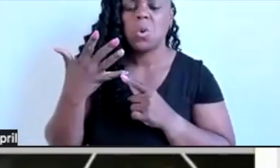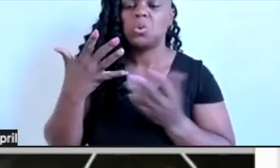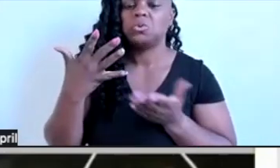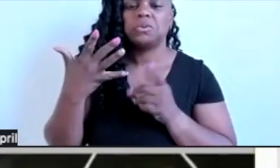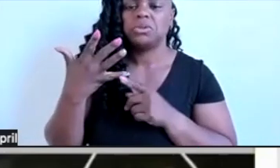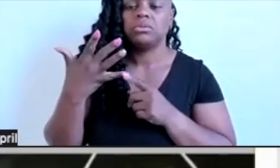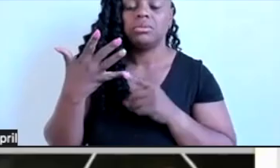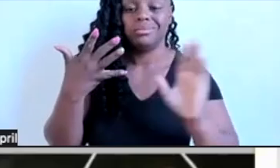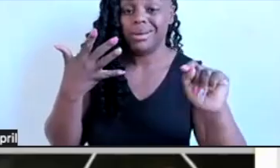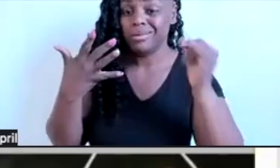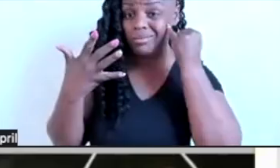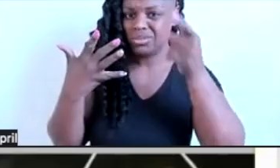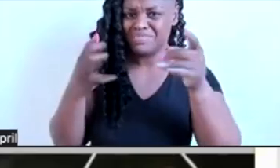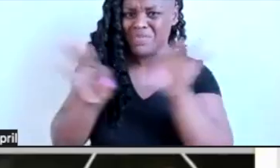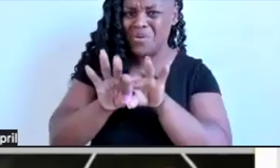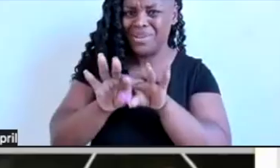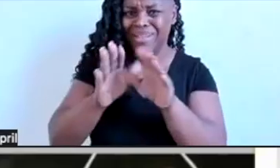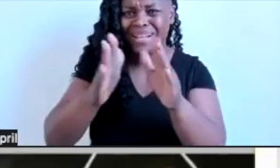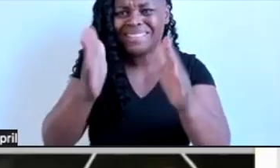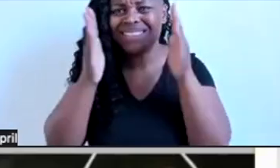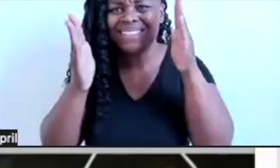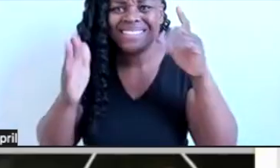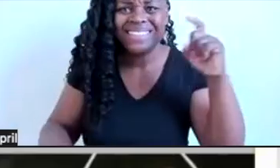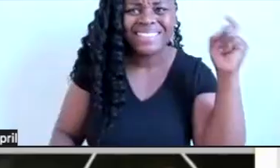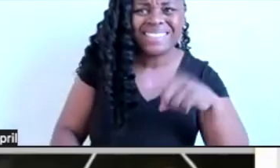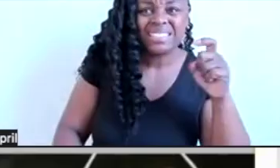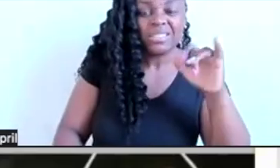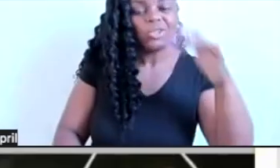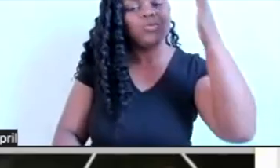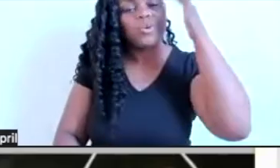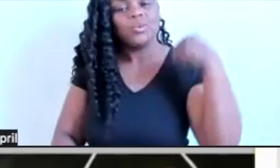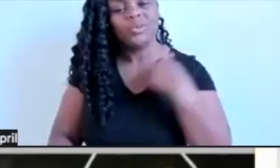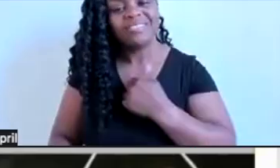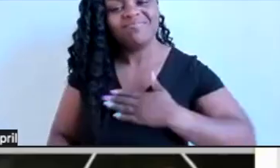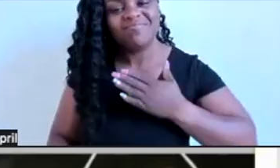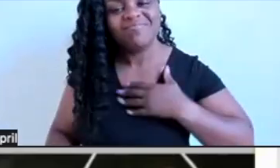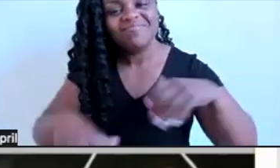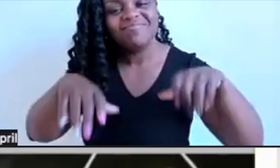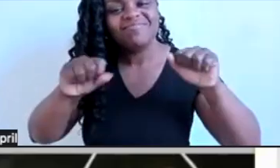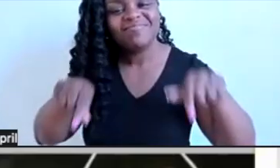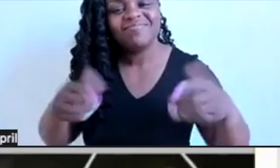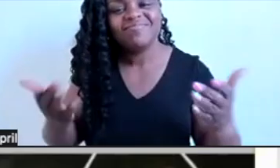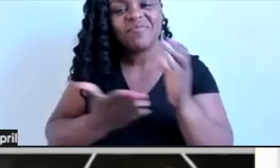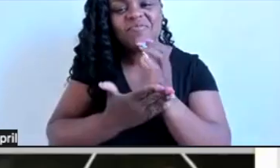you're taking this class so that we can help you know what to do to keep your home and family safe.